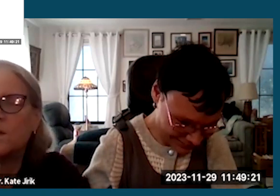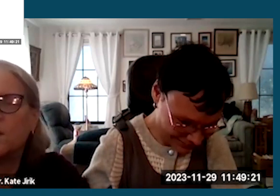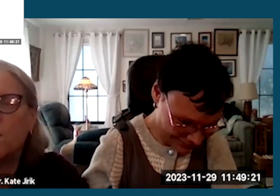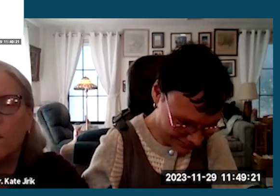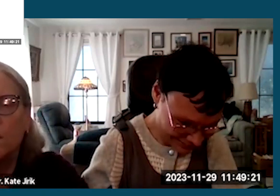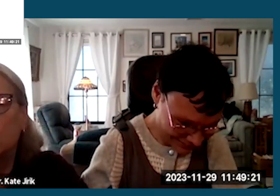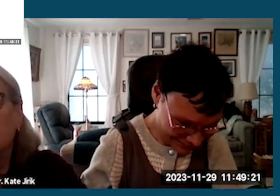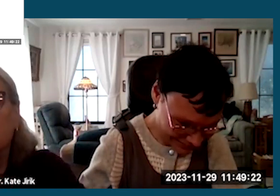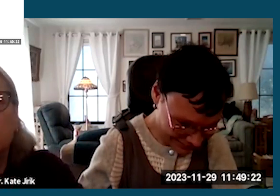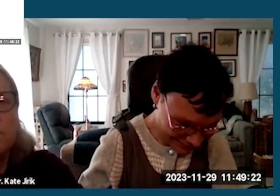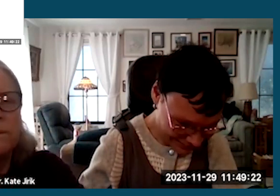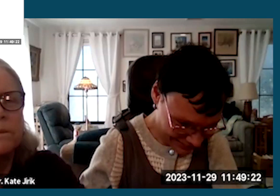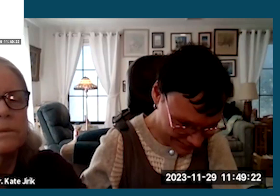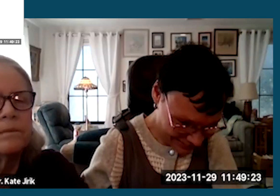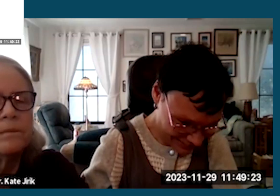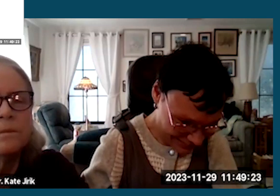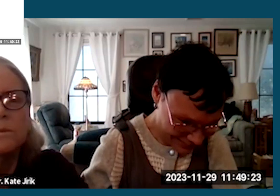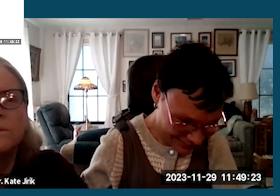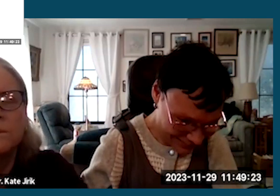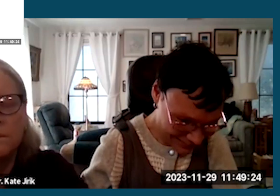And we'll pass it to Cole.